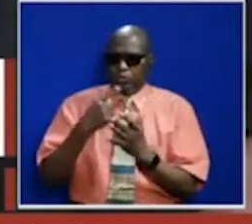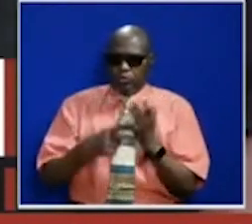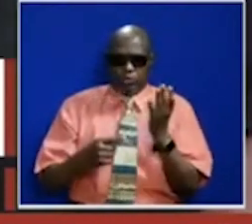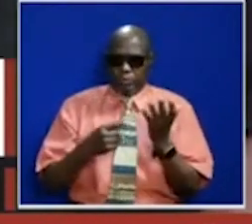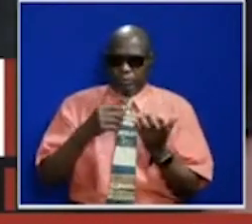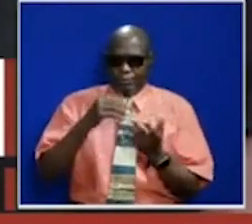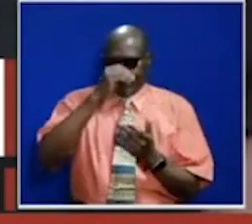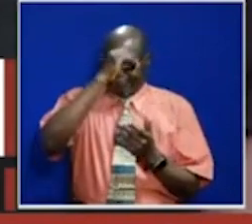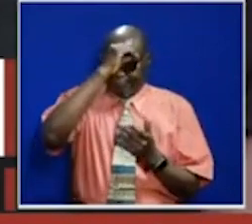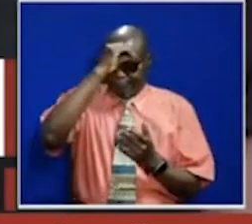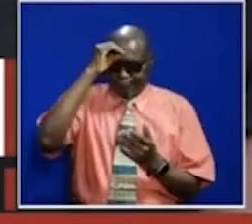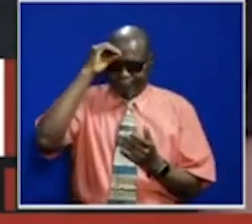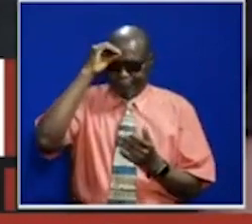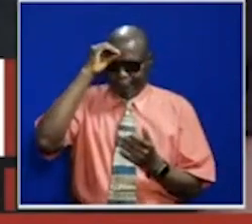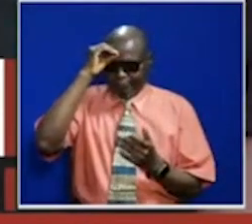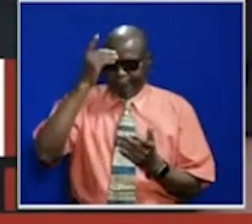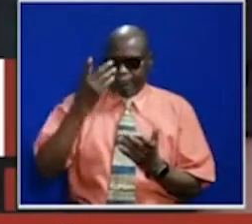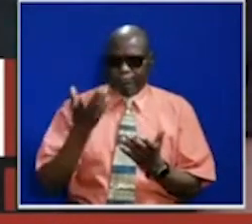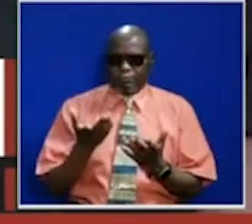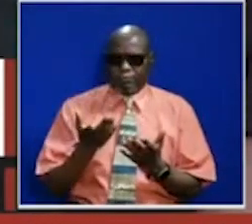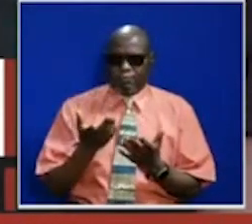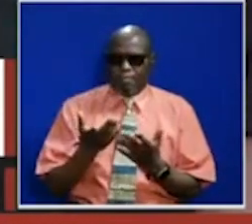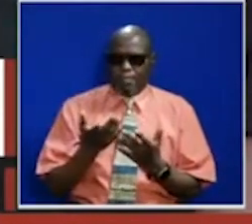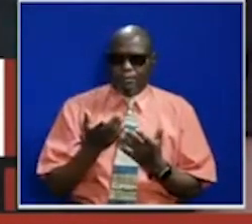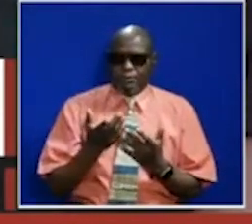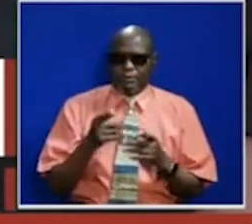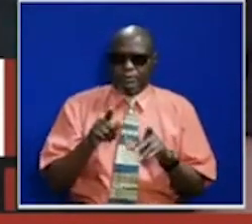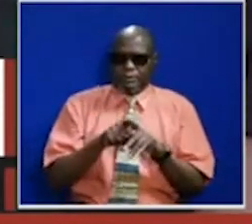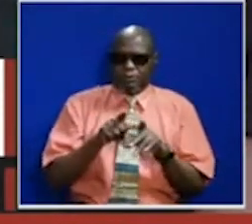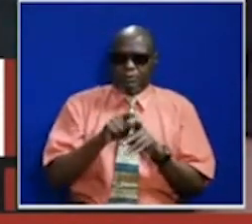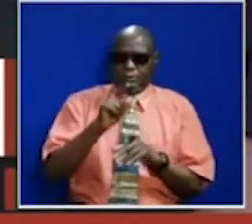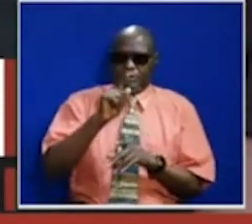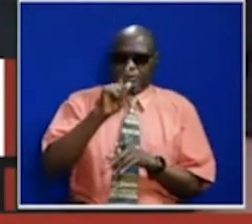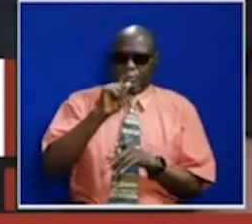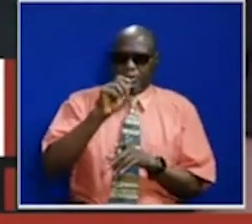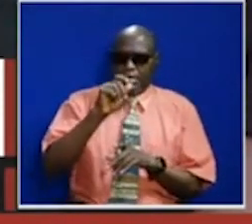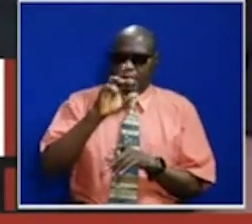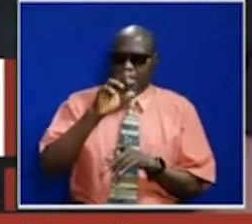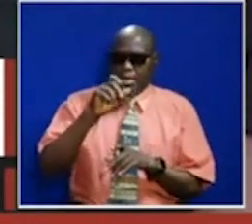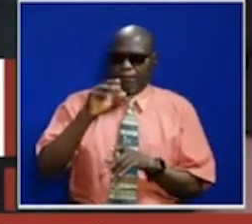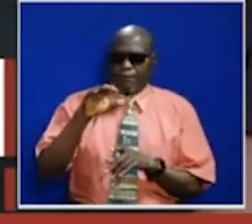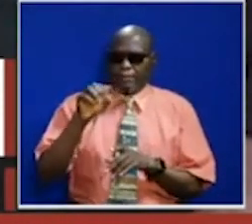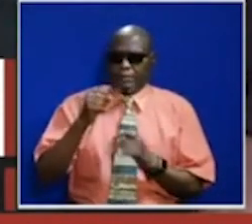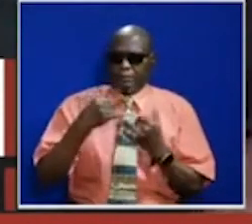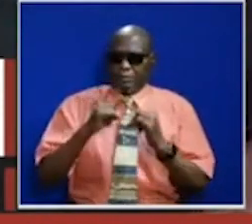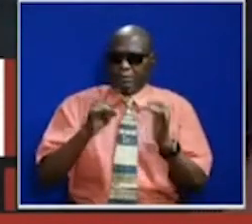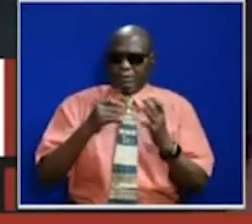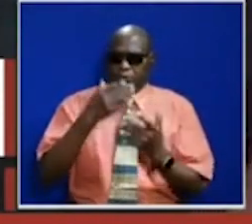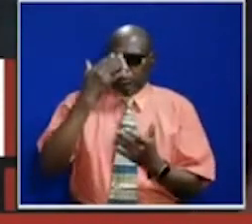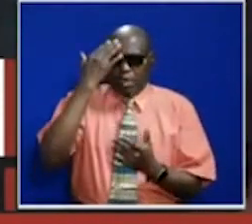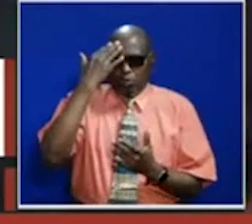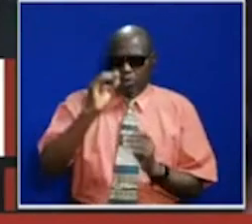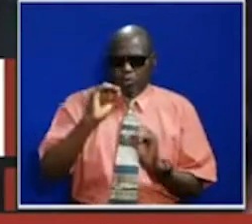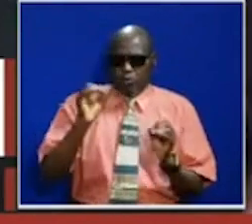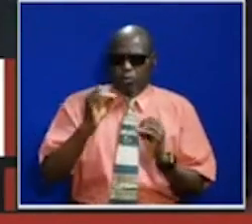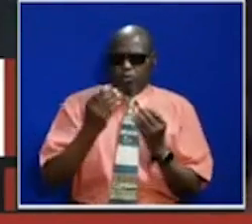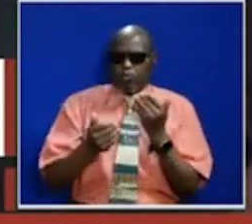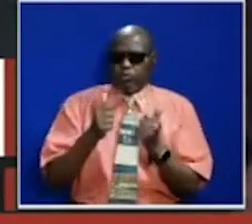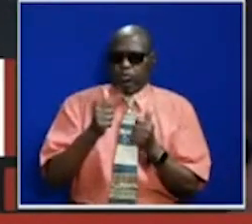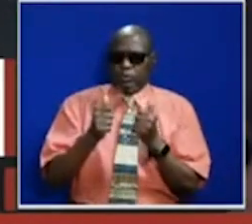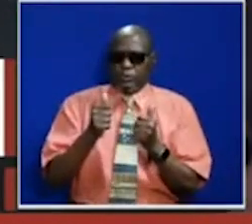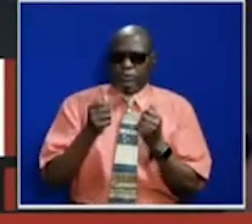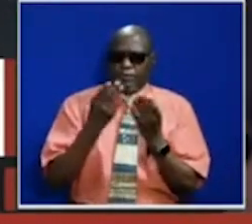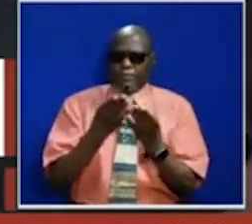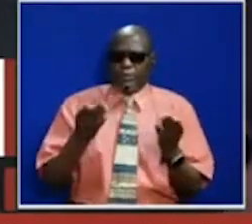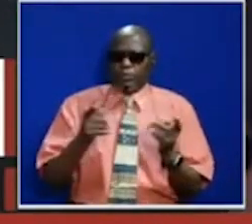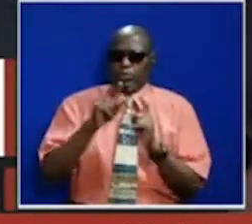aspects around the tariffs that are being implemented, including where they can get access to healthcare, which facilities to go to that